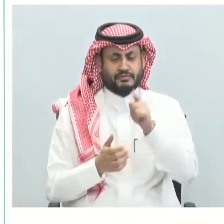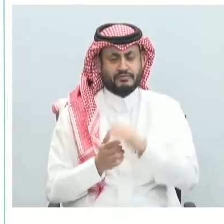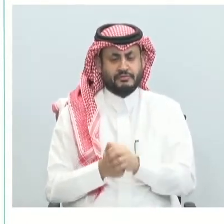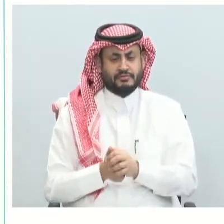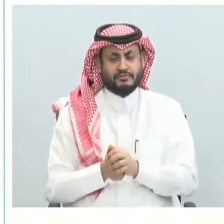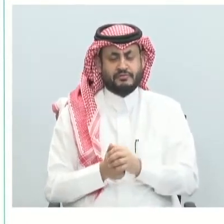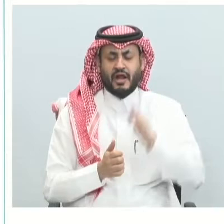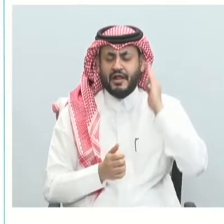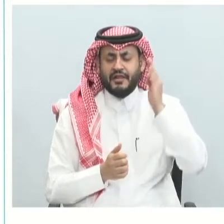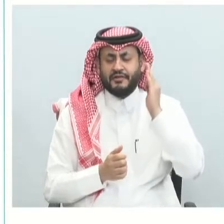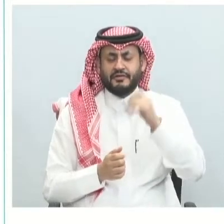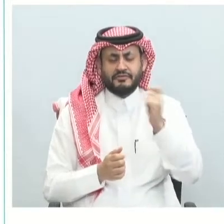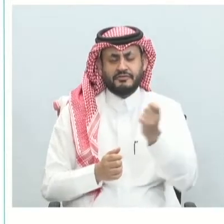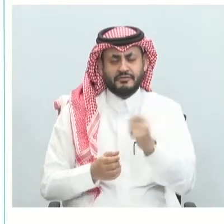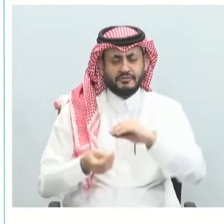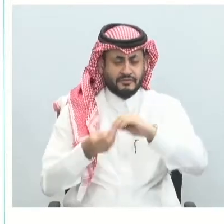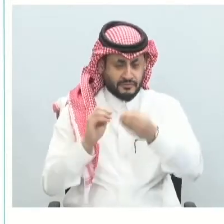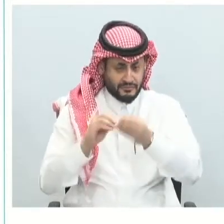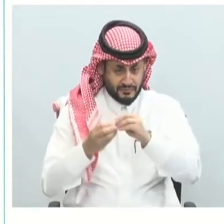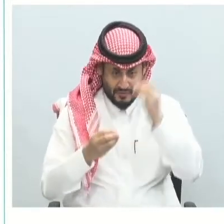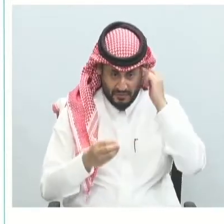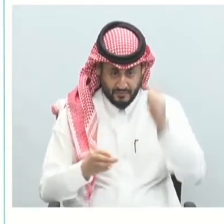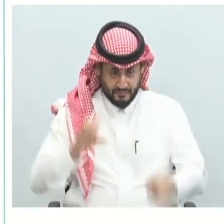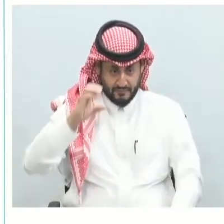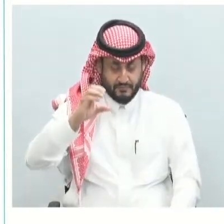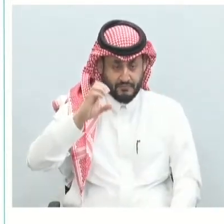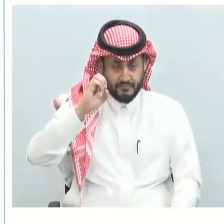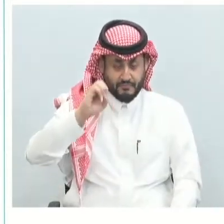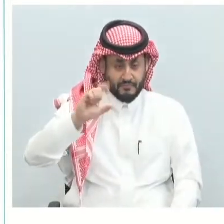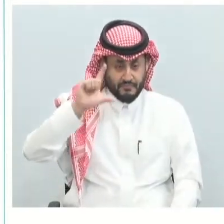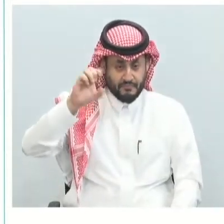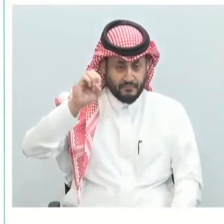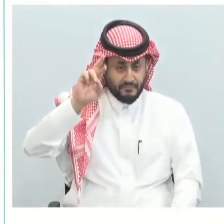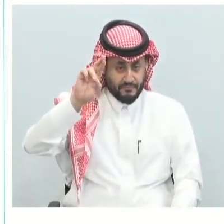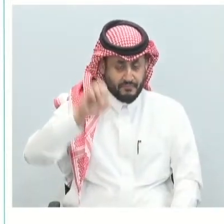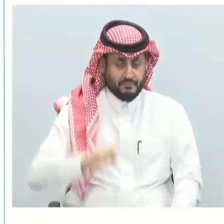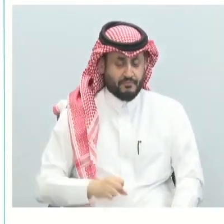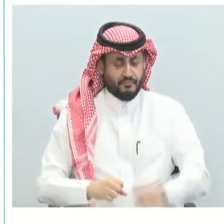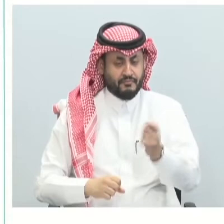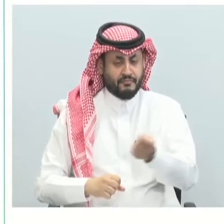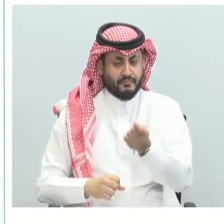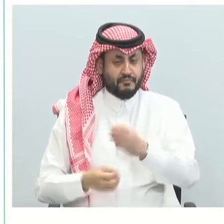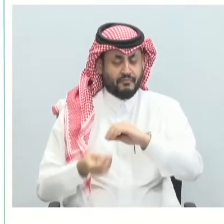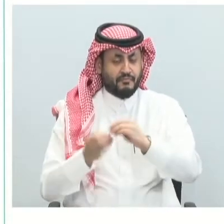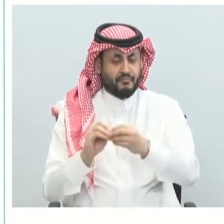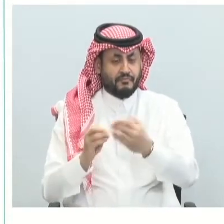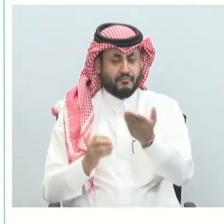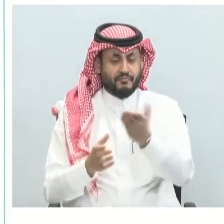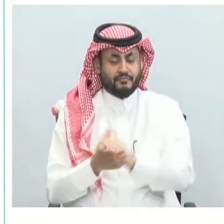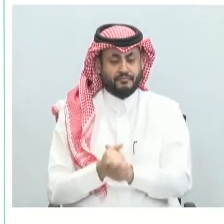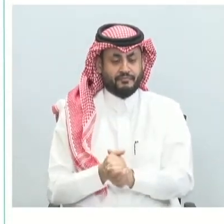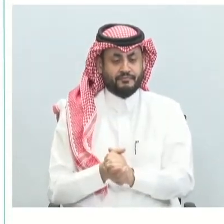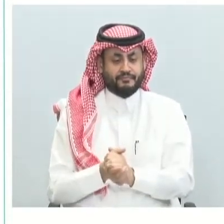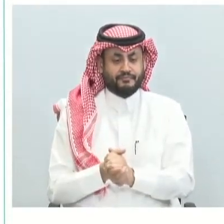write the colors. Colors. Do you remember colors? Yes, red, blue, green. Okay, so these are colors. Okay,